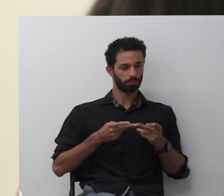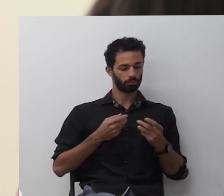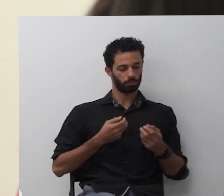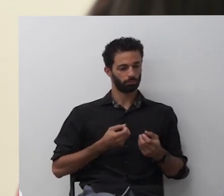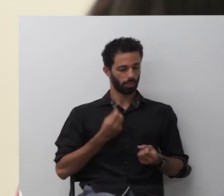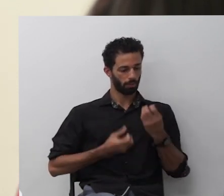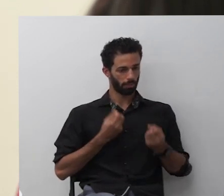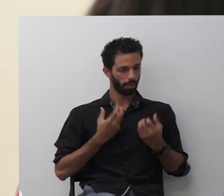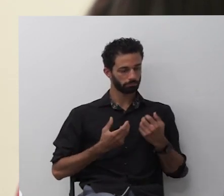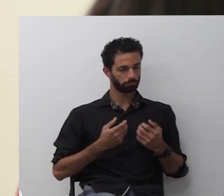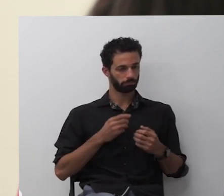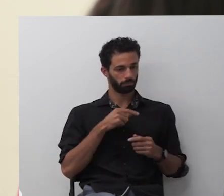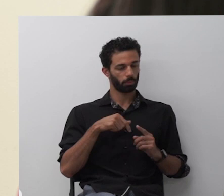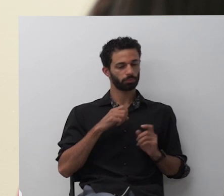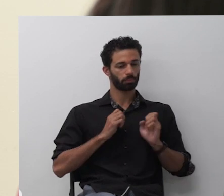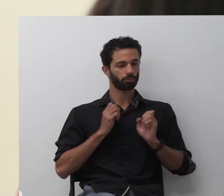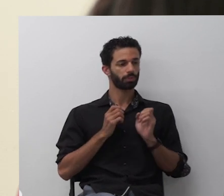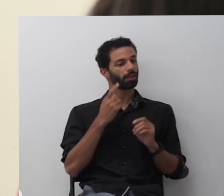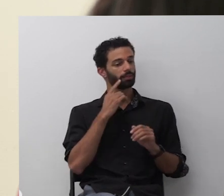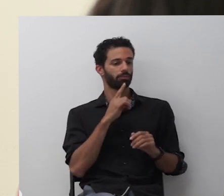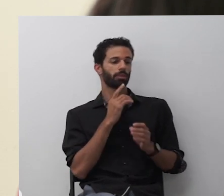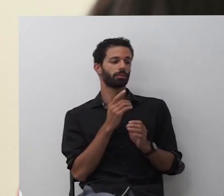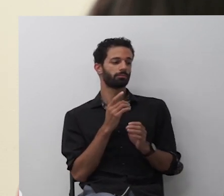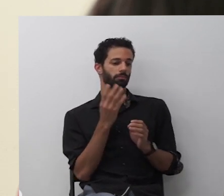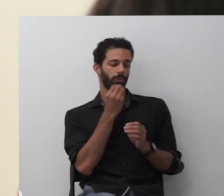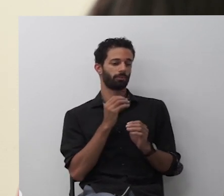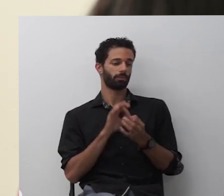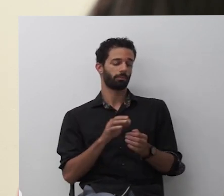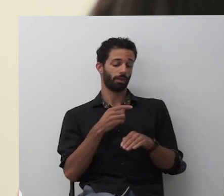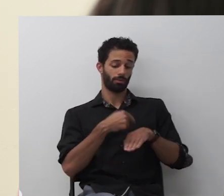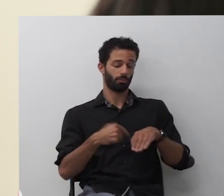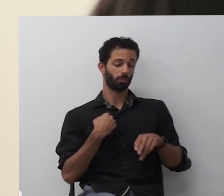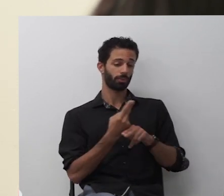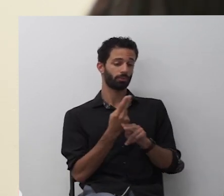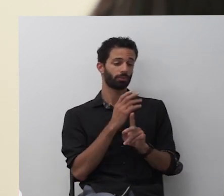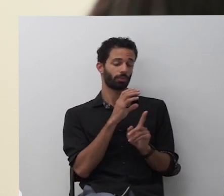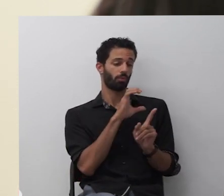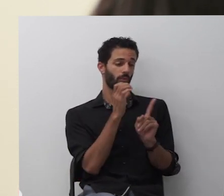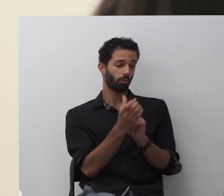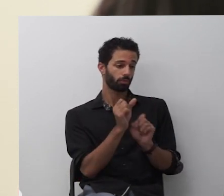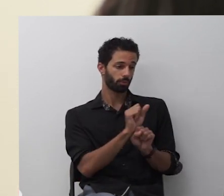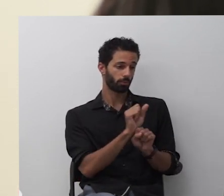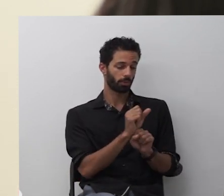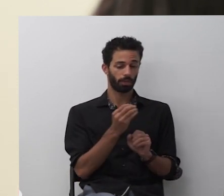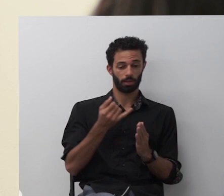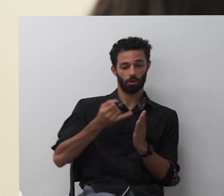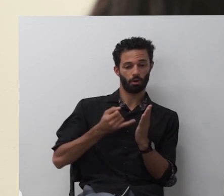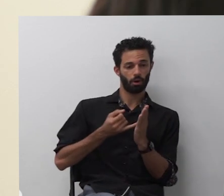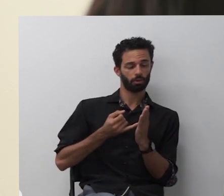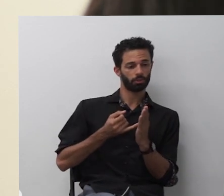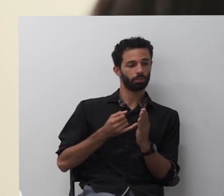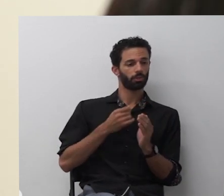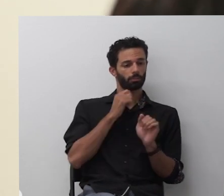unpack that. And I think that's what's so beautiful about GYOPO is we use cultural work and we use art as a medium to